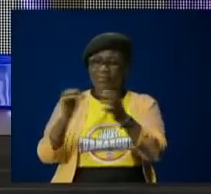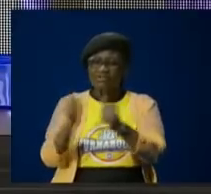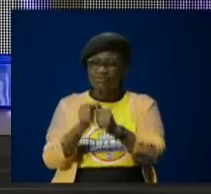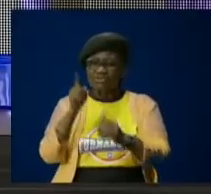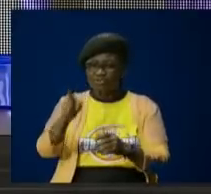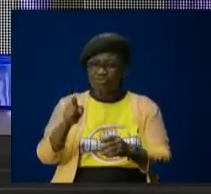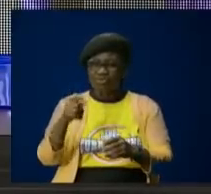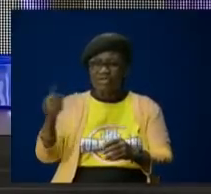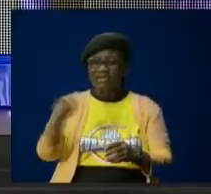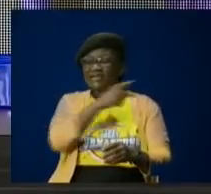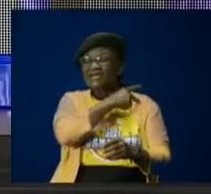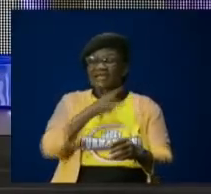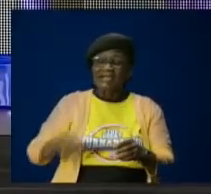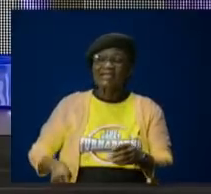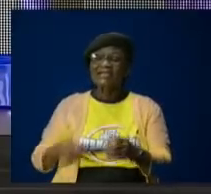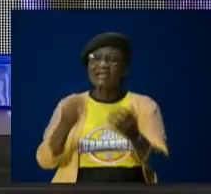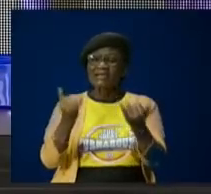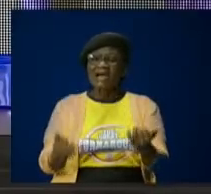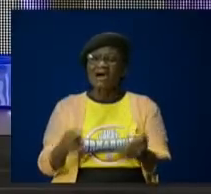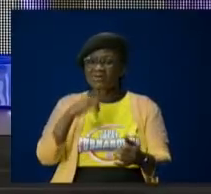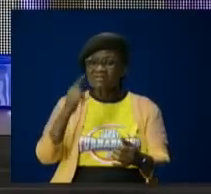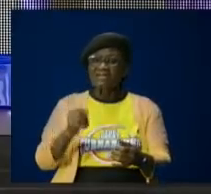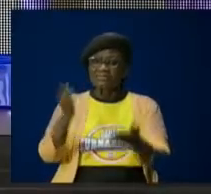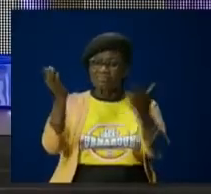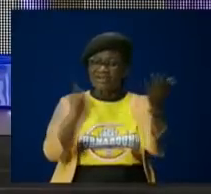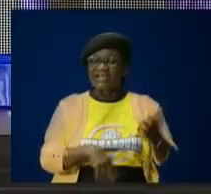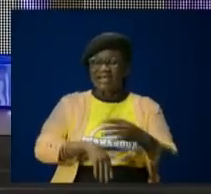bring out Daniel